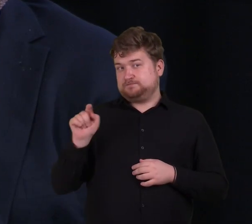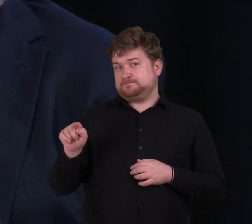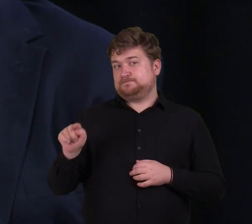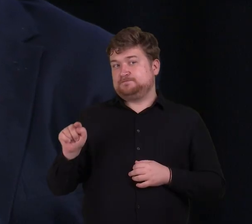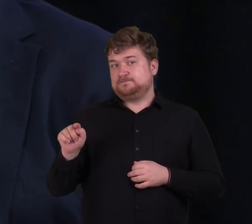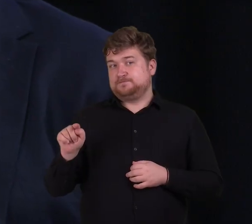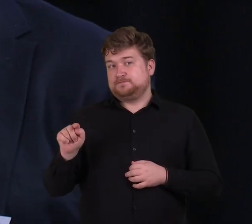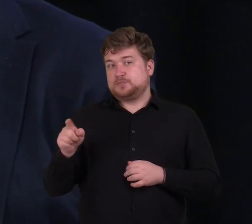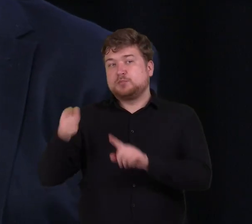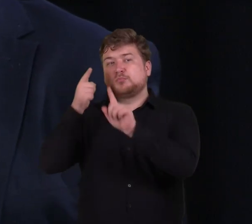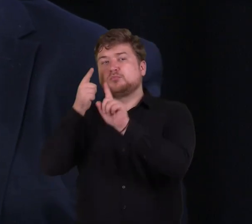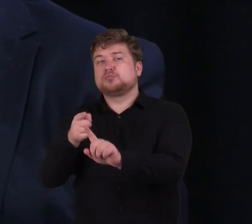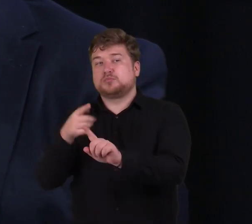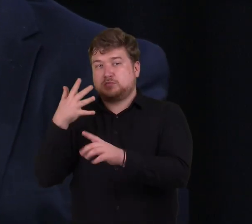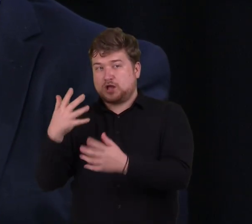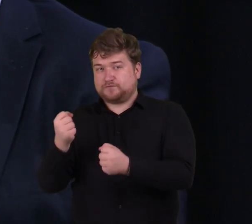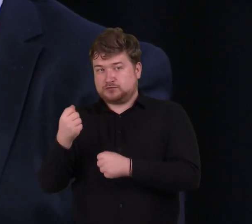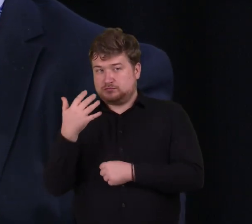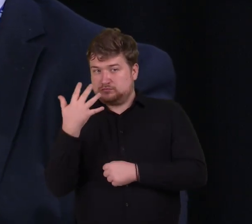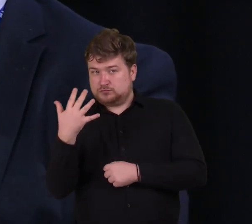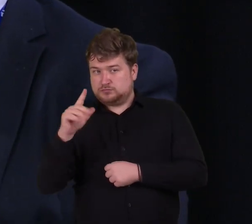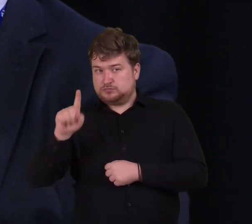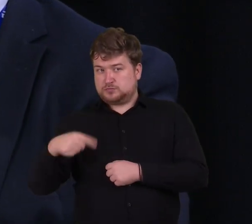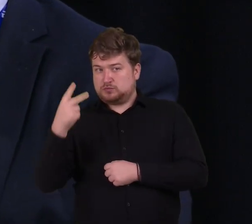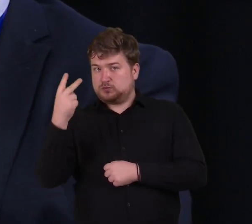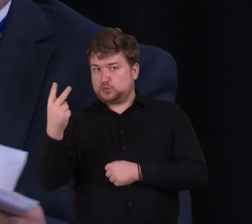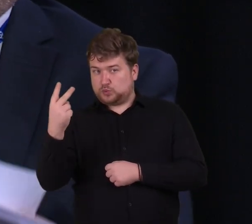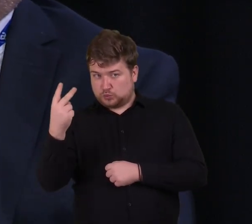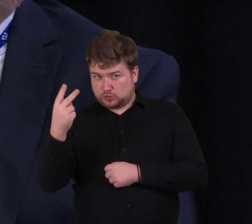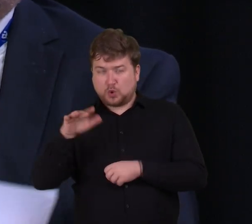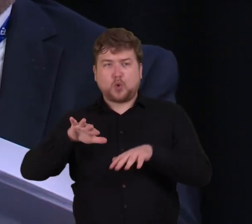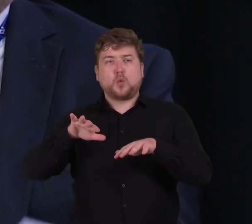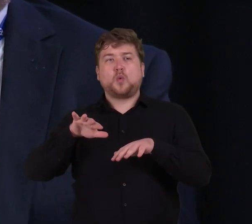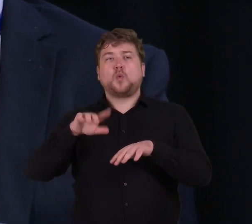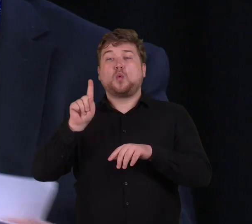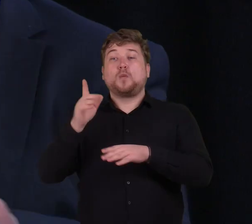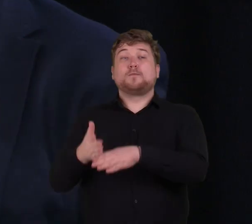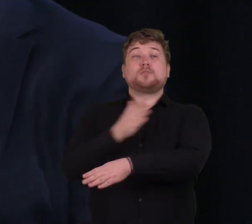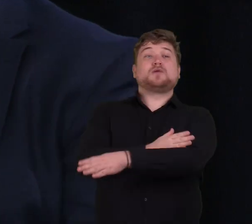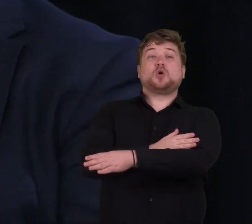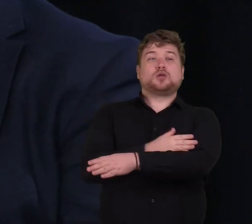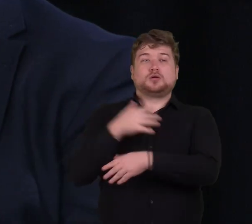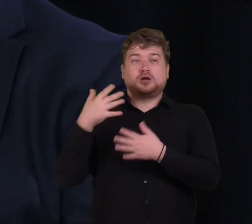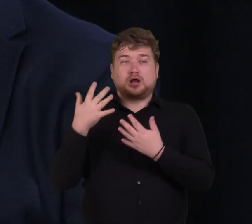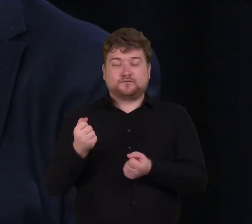the previous period we have CLD in the three strands, mm-hmm. rural, coastal, and urban.